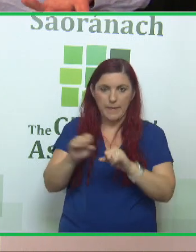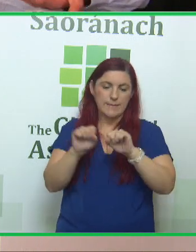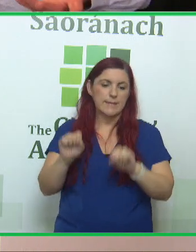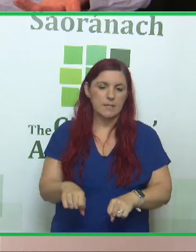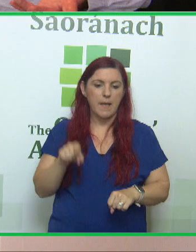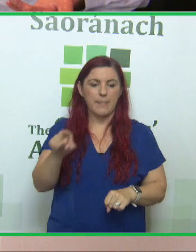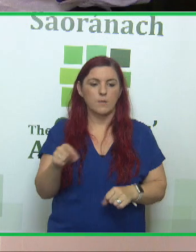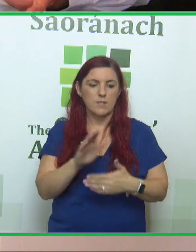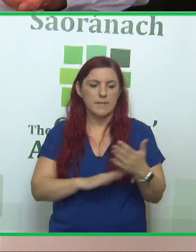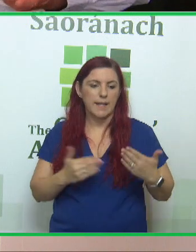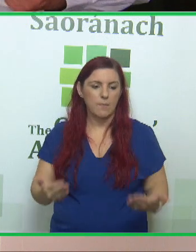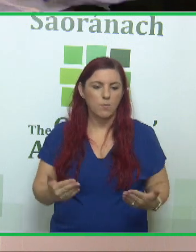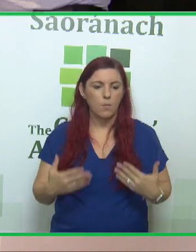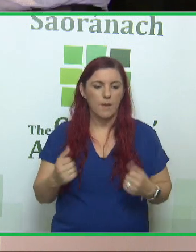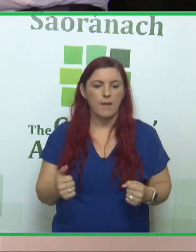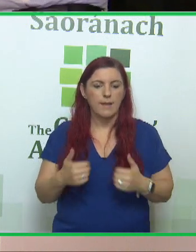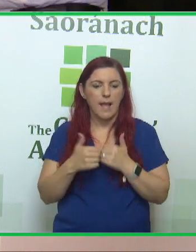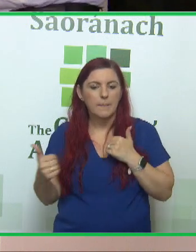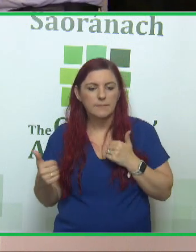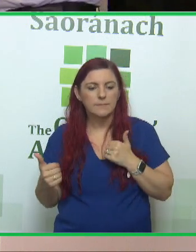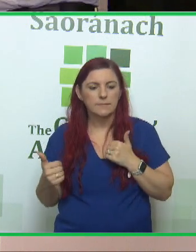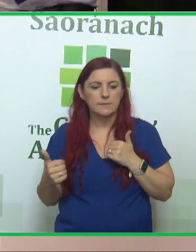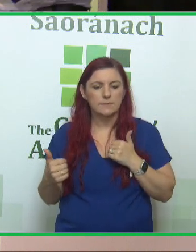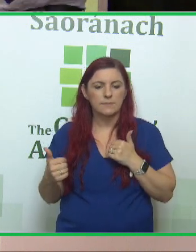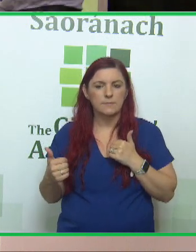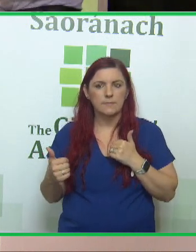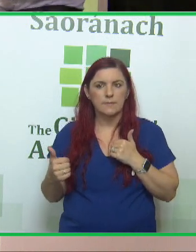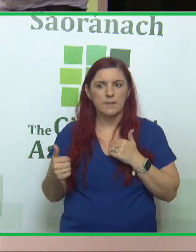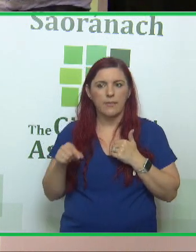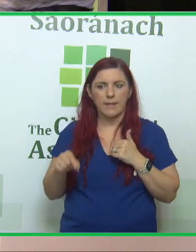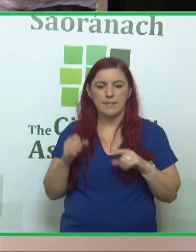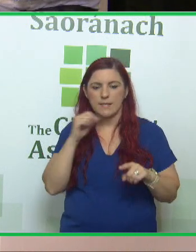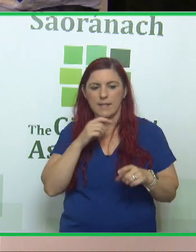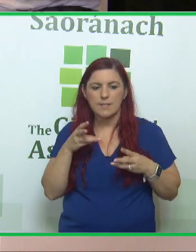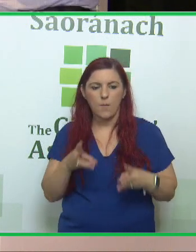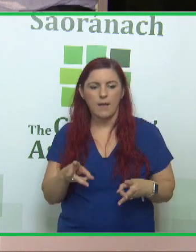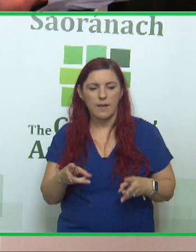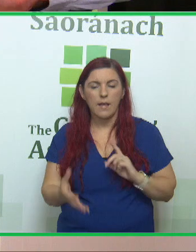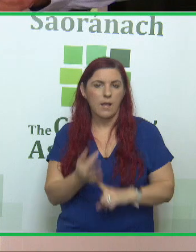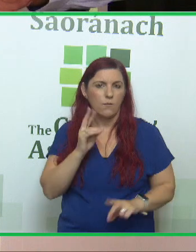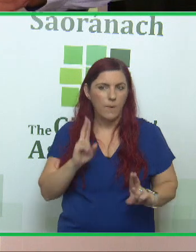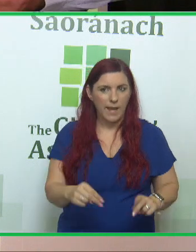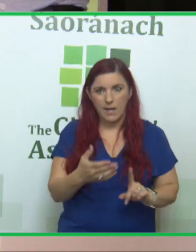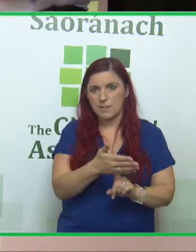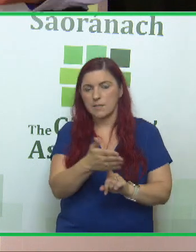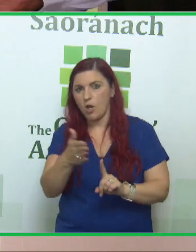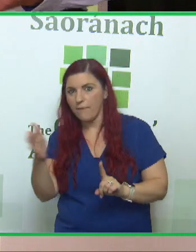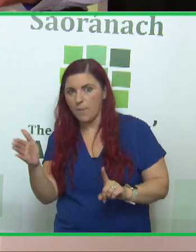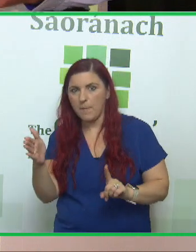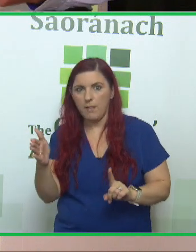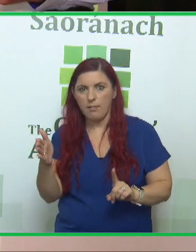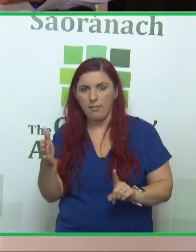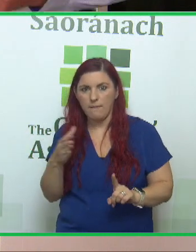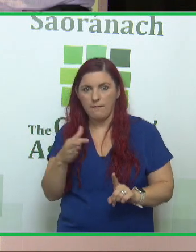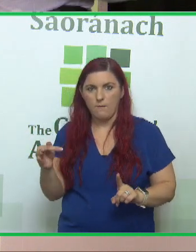our gap. We have a gap. Here is an easy win. If we can divert people found in possession